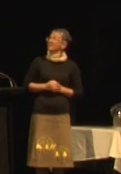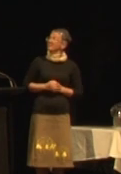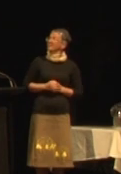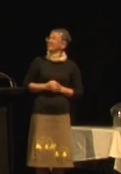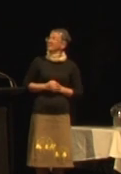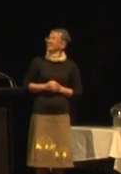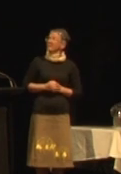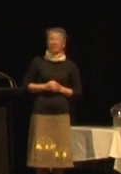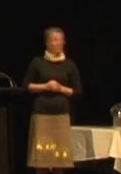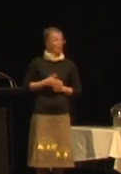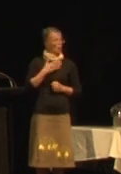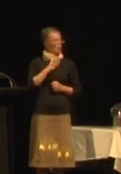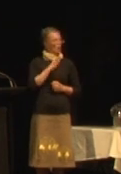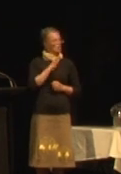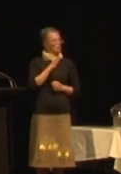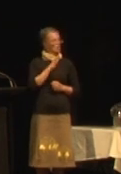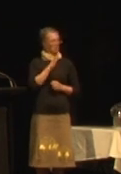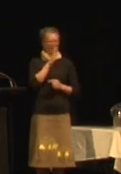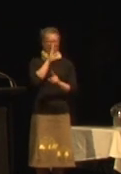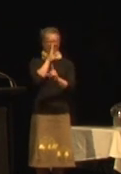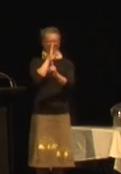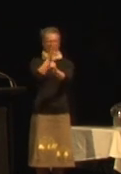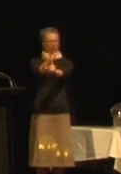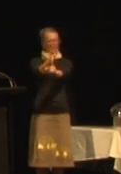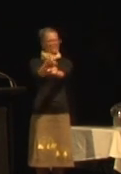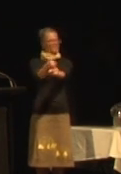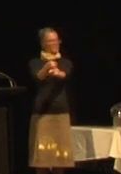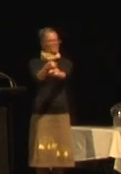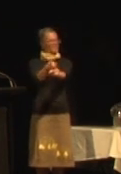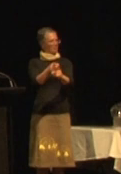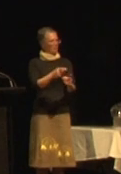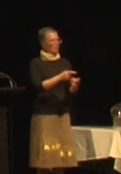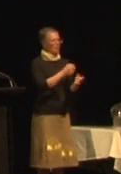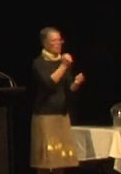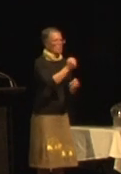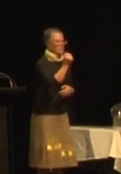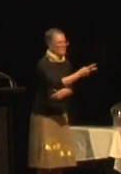challenges, directly, with their hands, after they've played rock, paper, scissors.